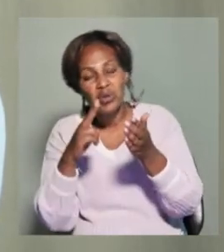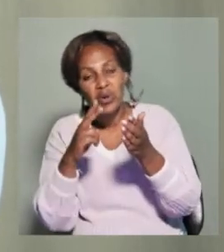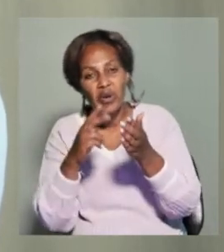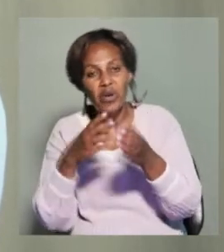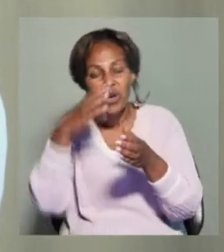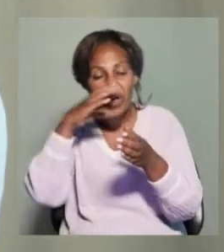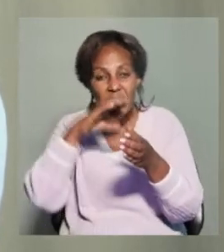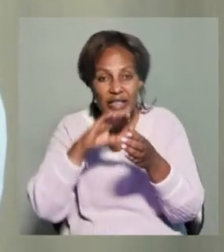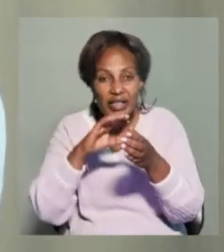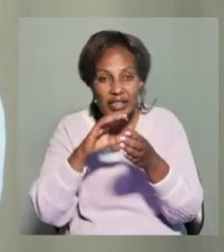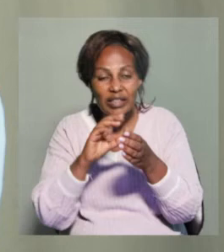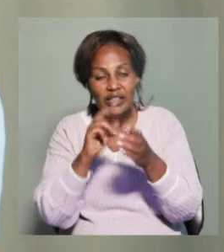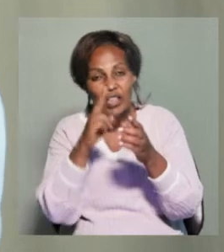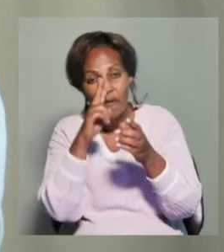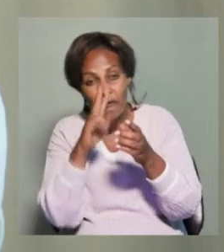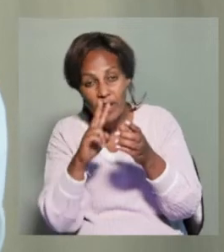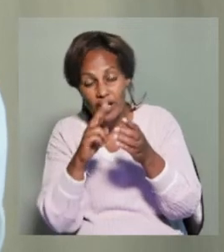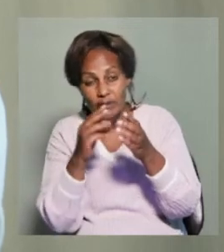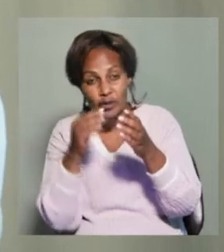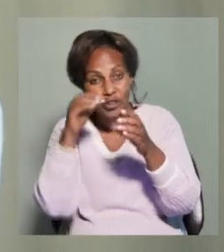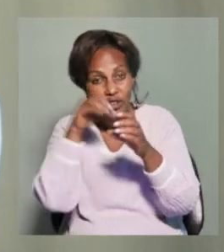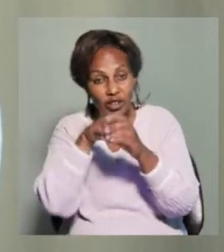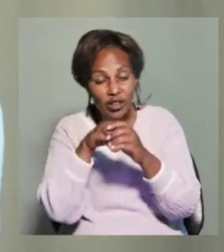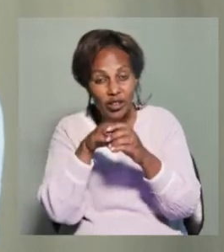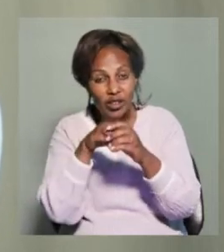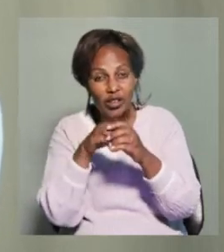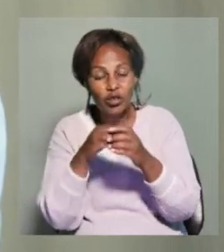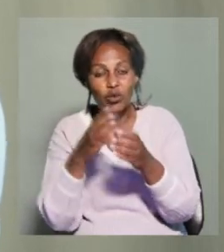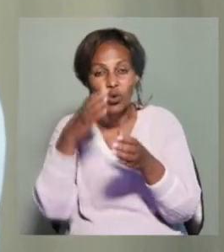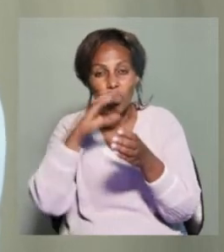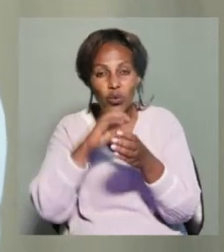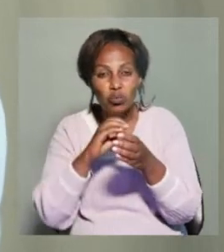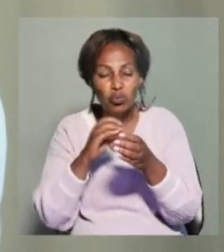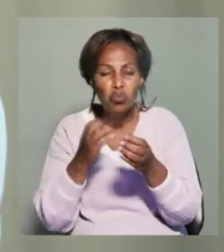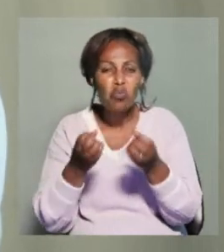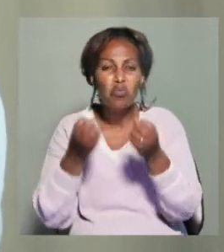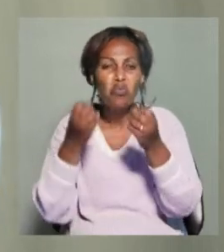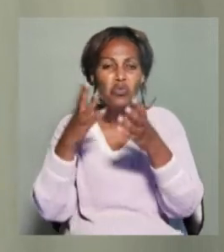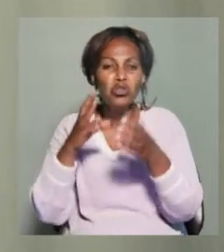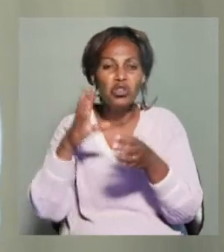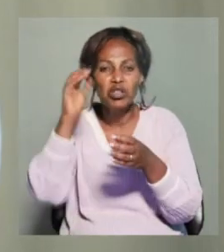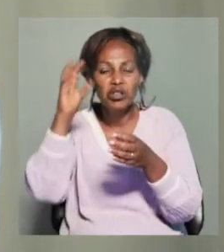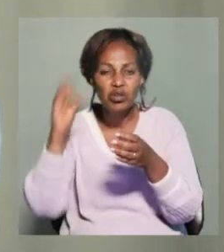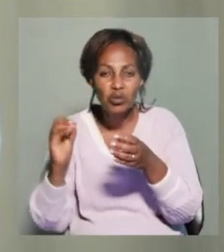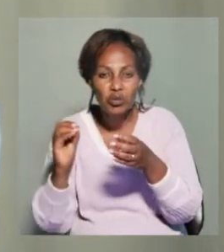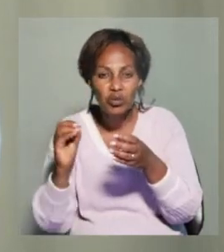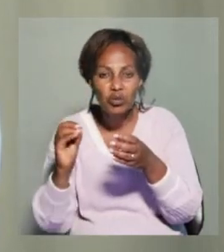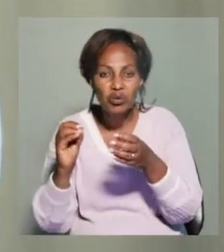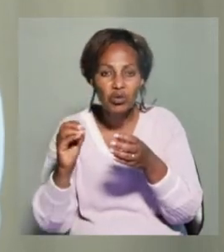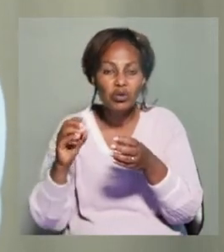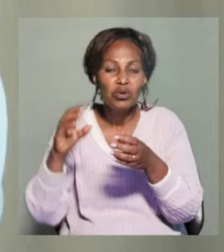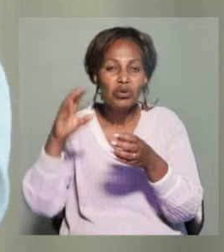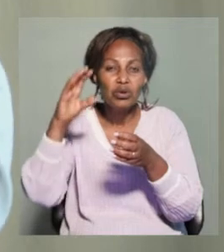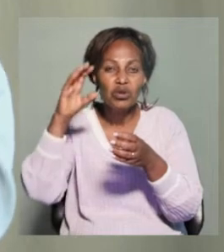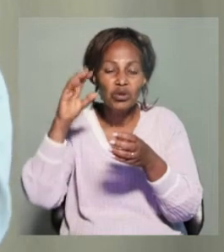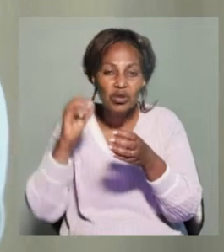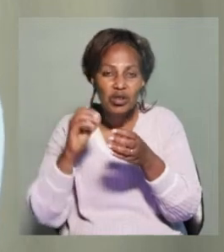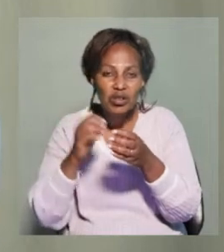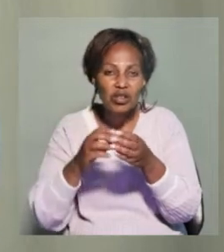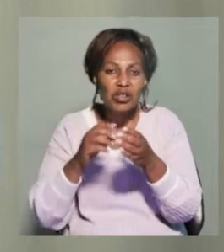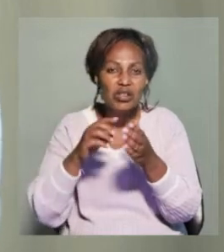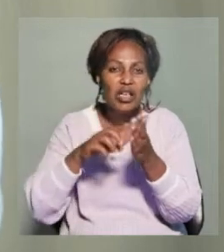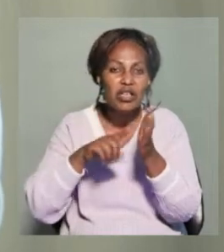is heated to many hundreds of degrees centigrade, light is generated.